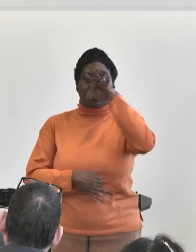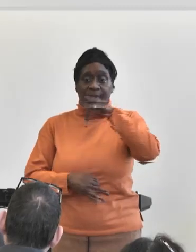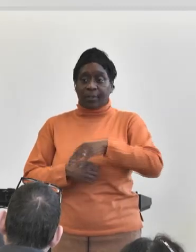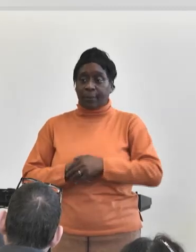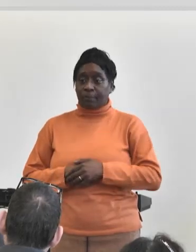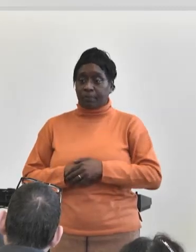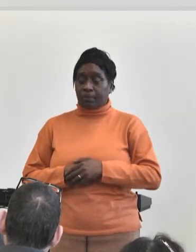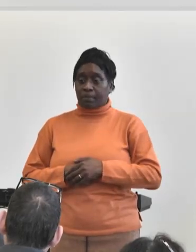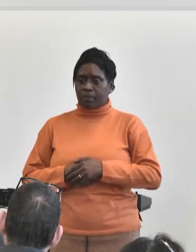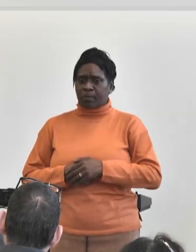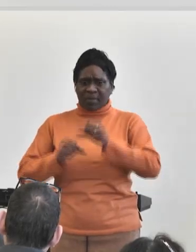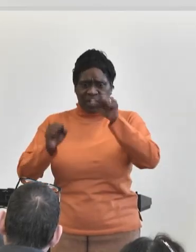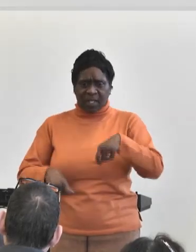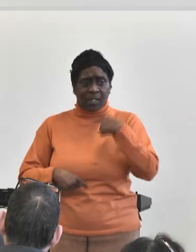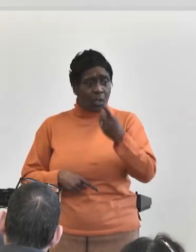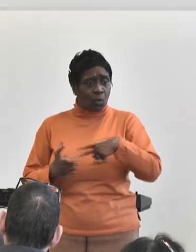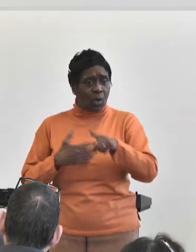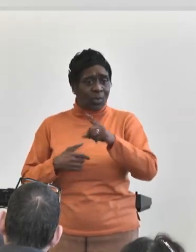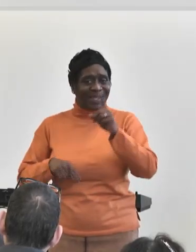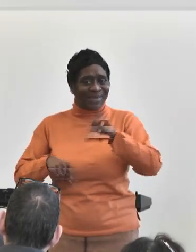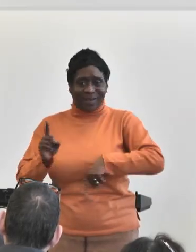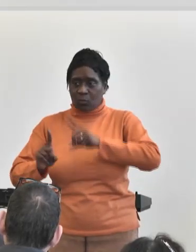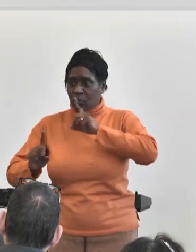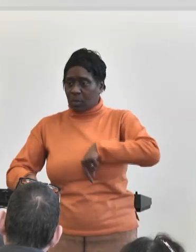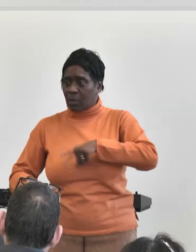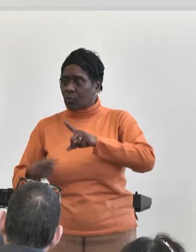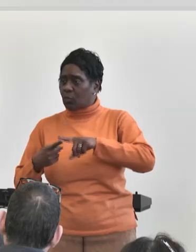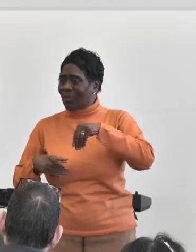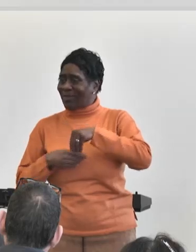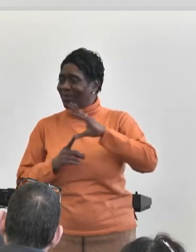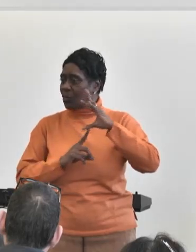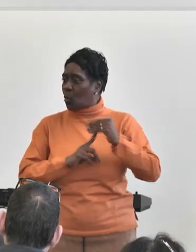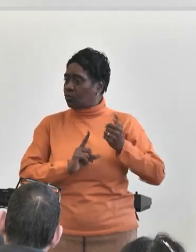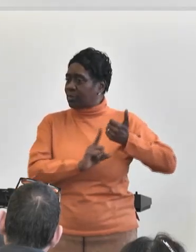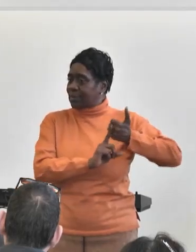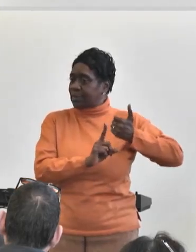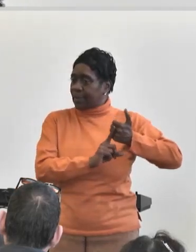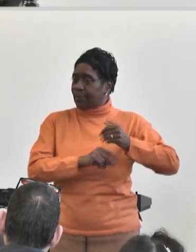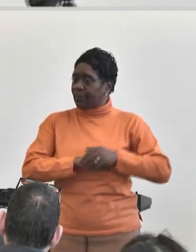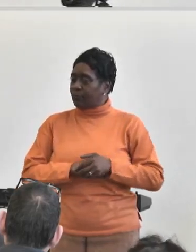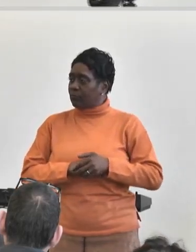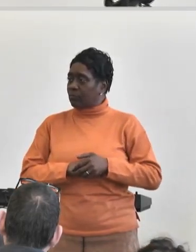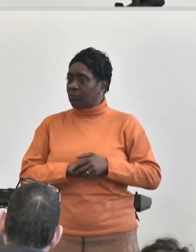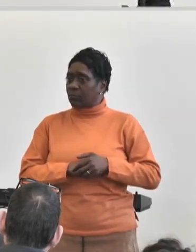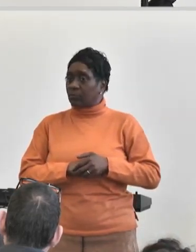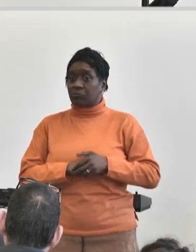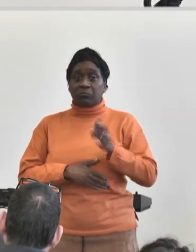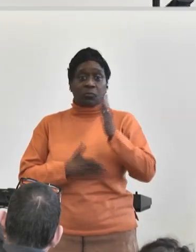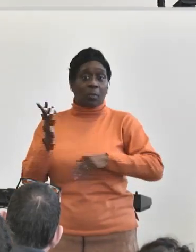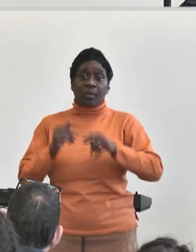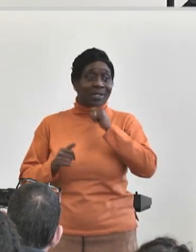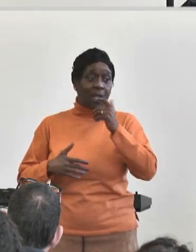del Espíritu Santo. Can I tell you what we can't respond to a culture? ¿Saben qué es lo que no podemos responderle a una cultura? Who's not excited about the